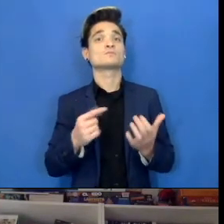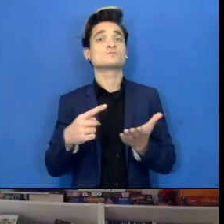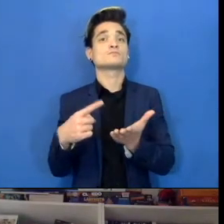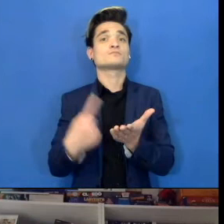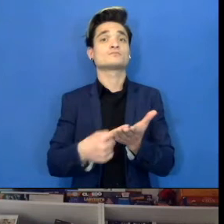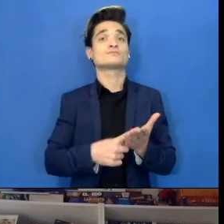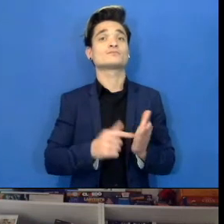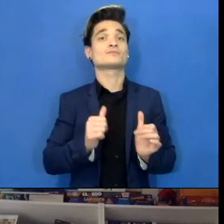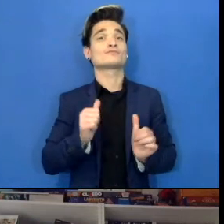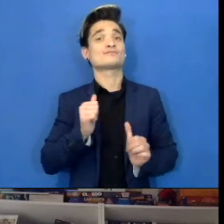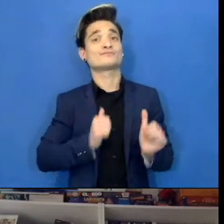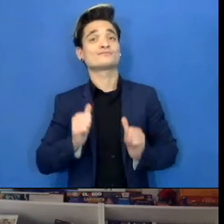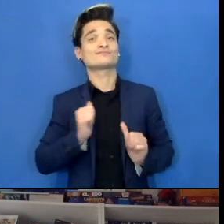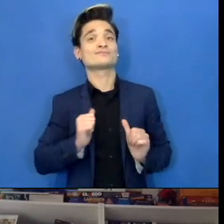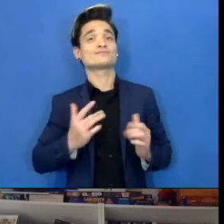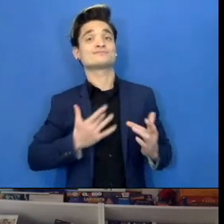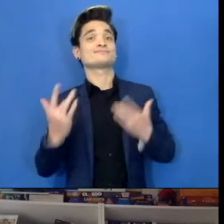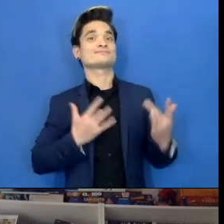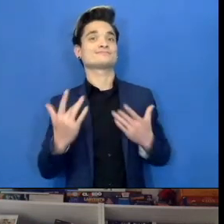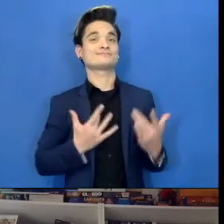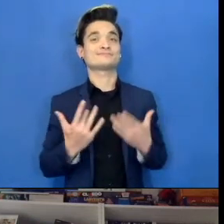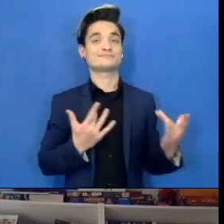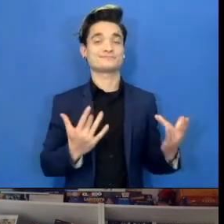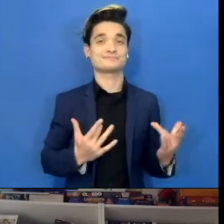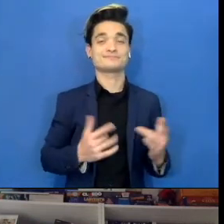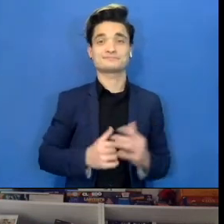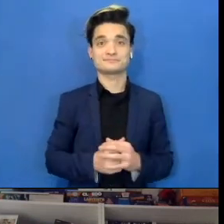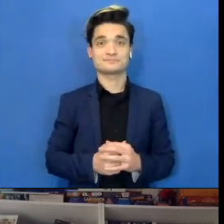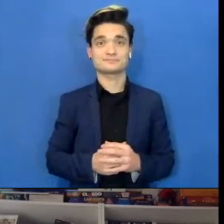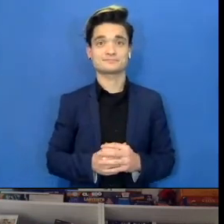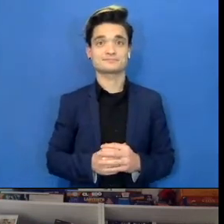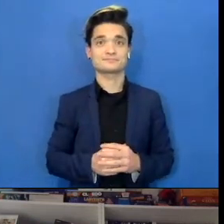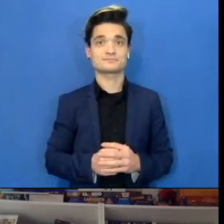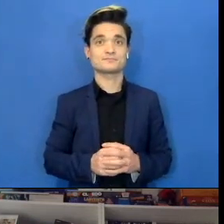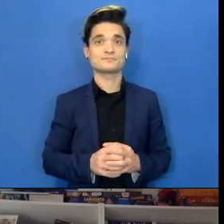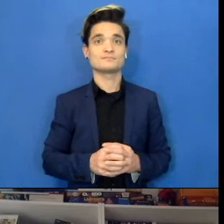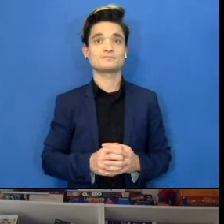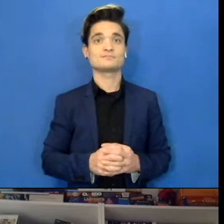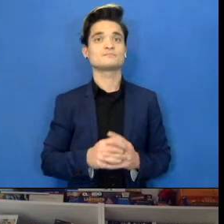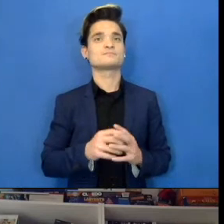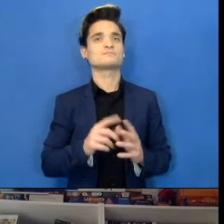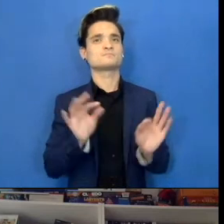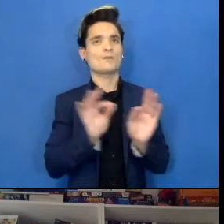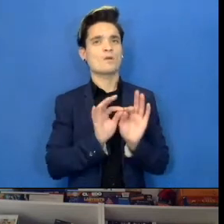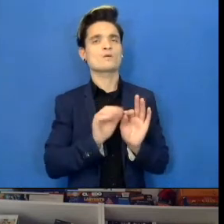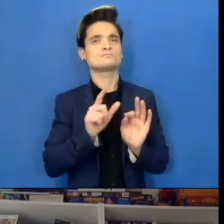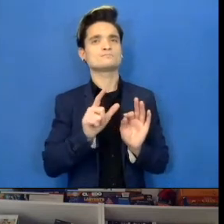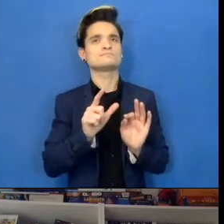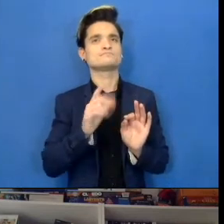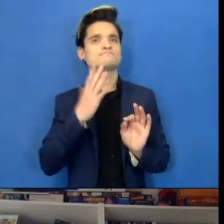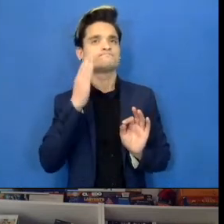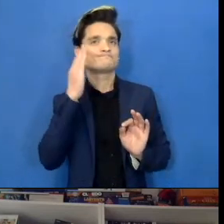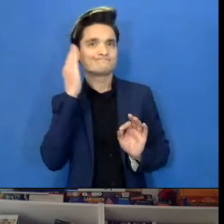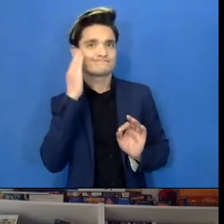no, but I just wanted to make sure that we know what yes is before we can get to the no.